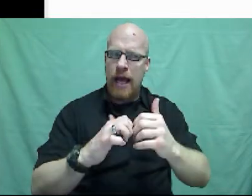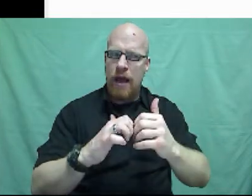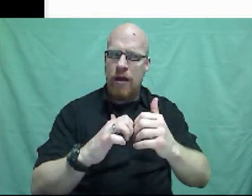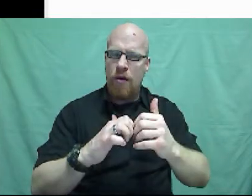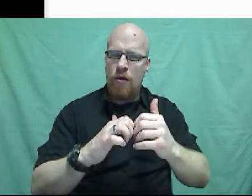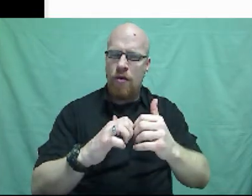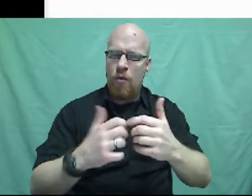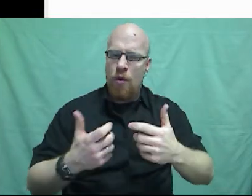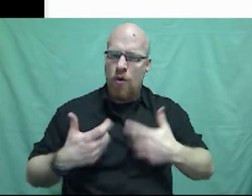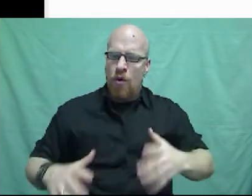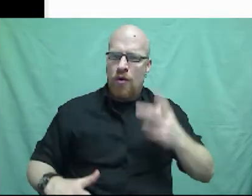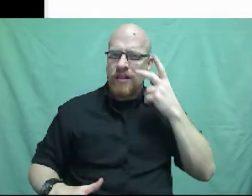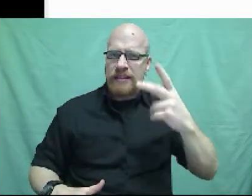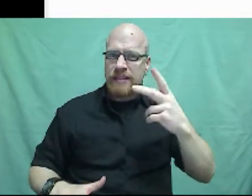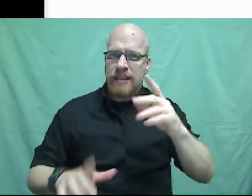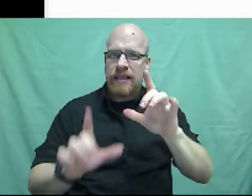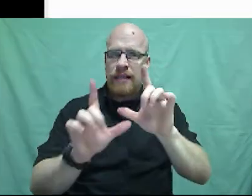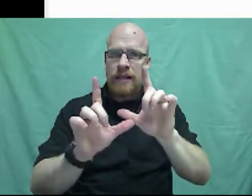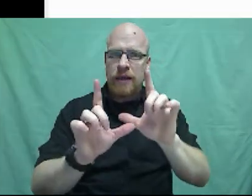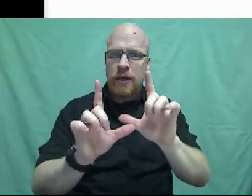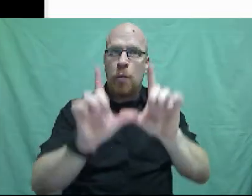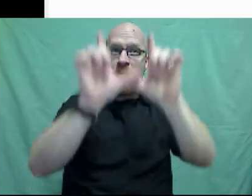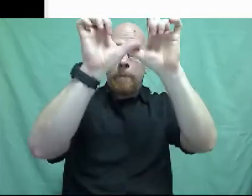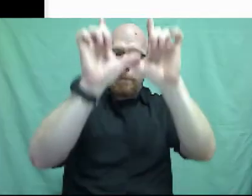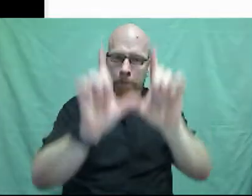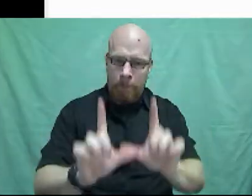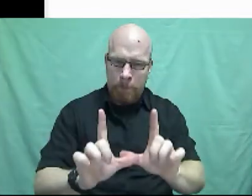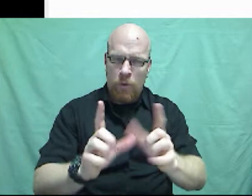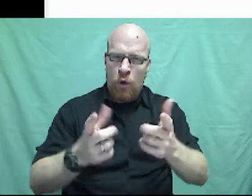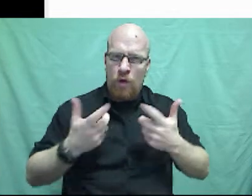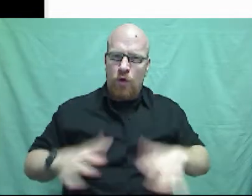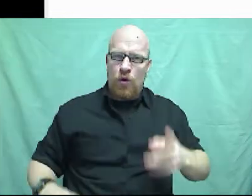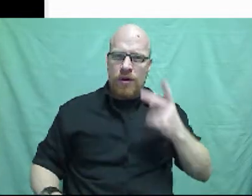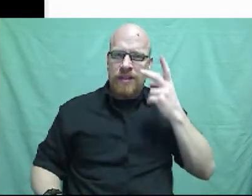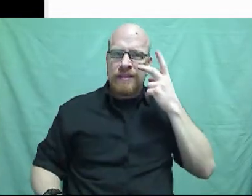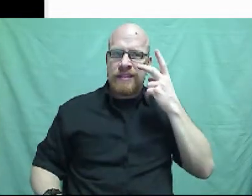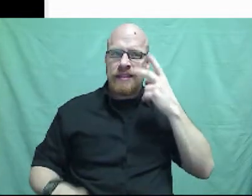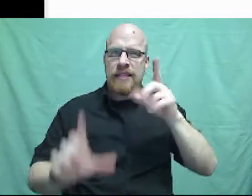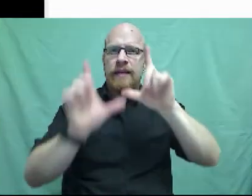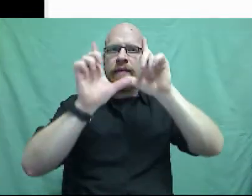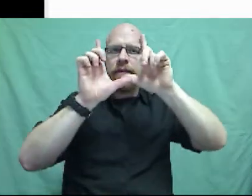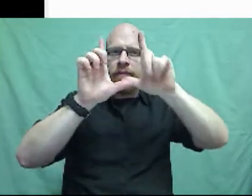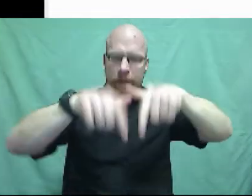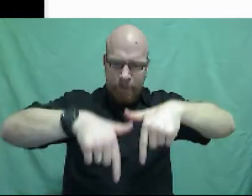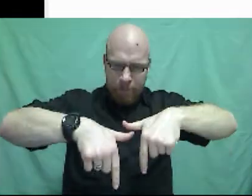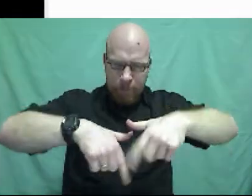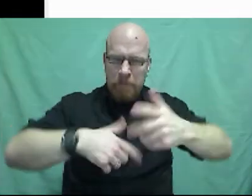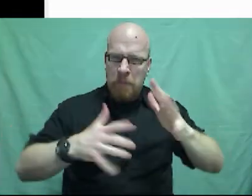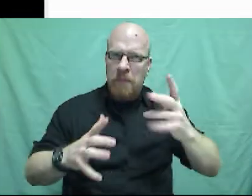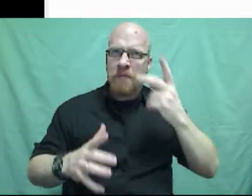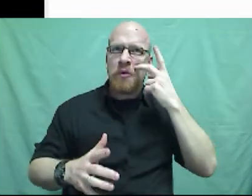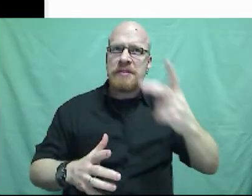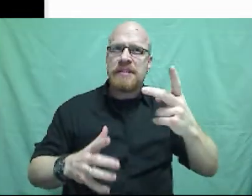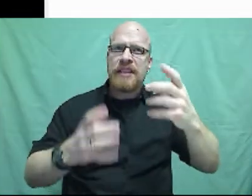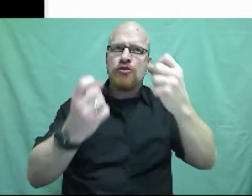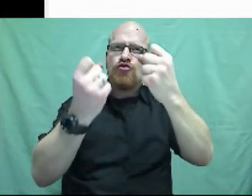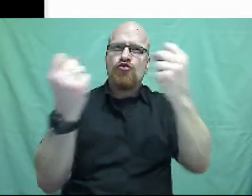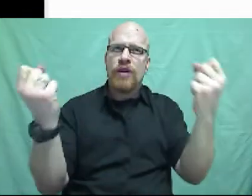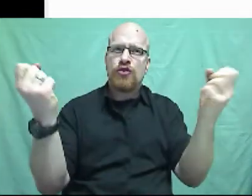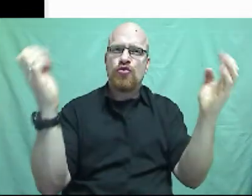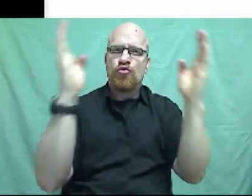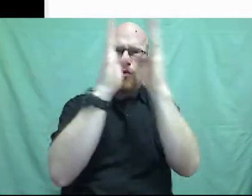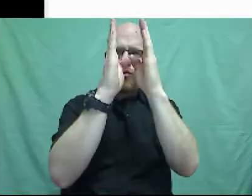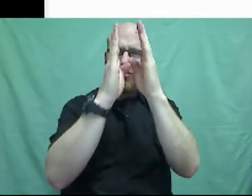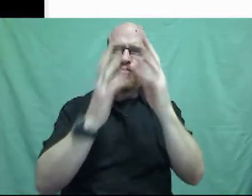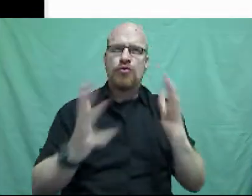quantity squared. And how does that change the graph of the parent function? We've already seen transformations where the